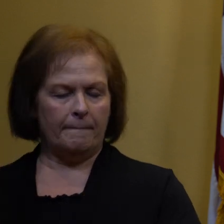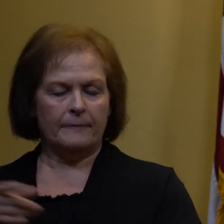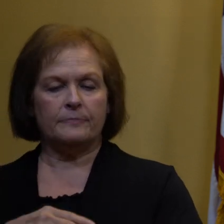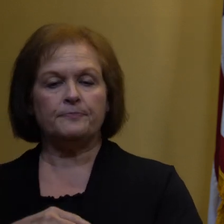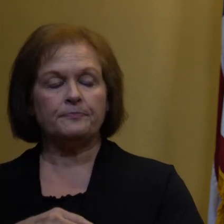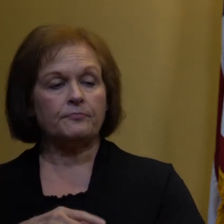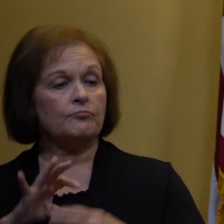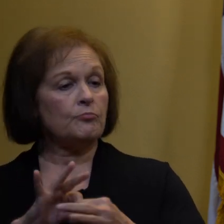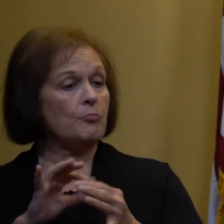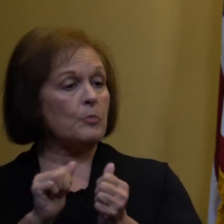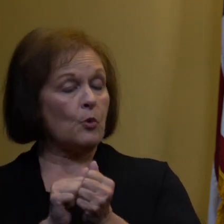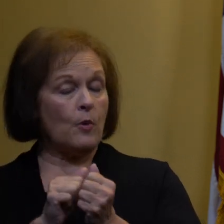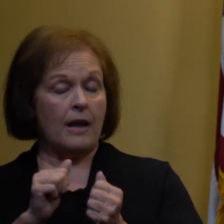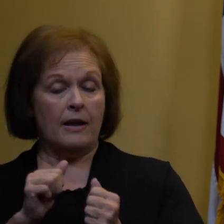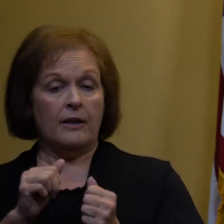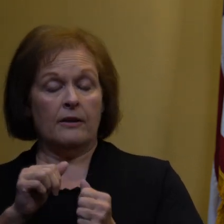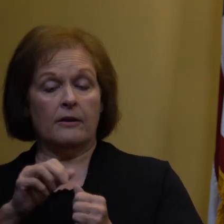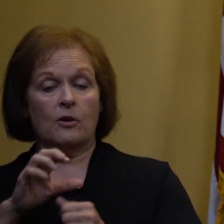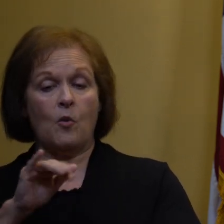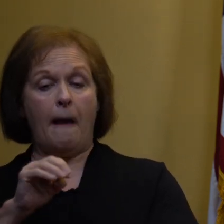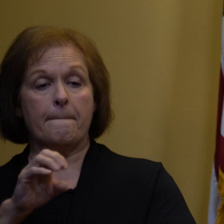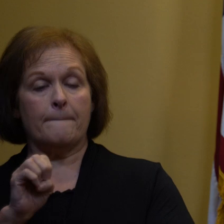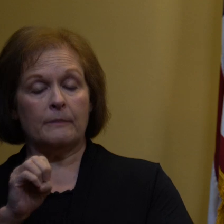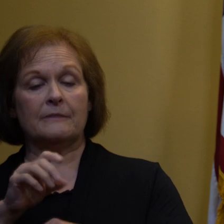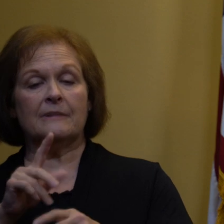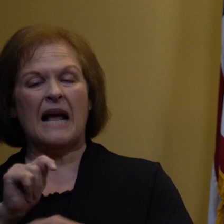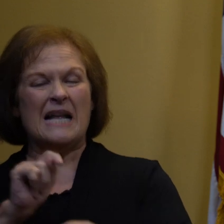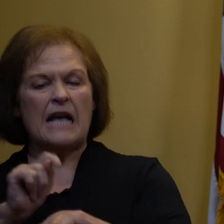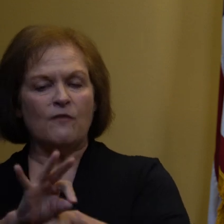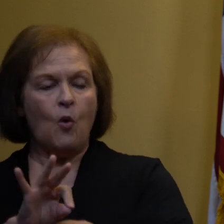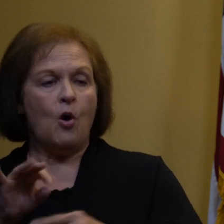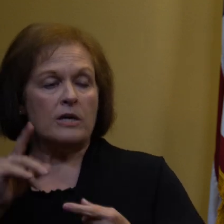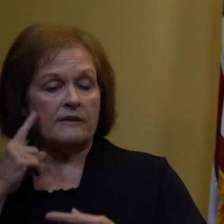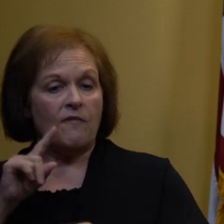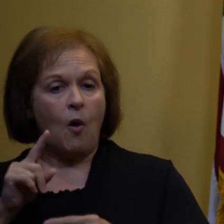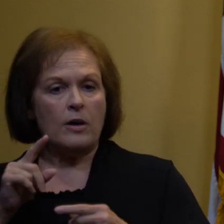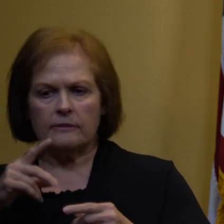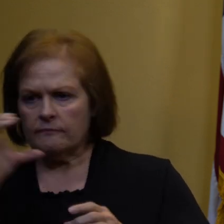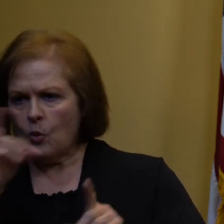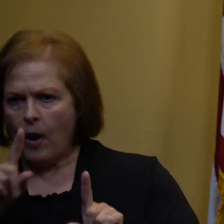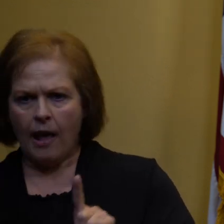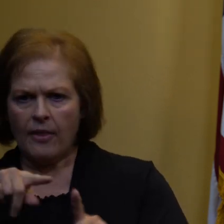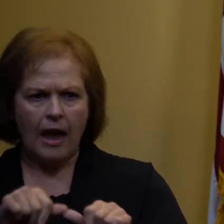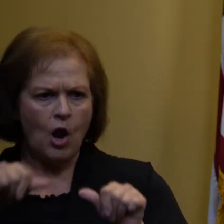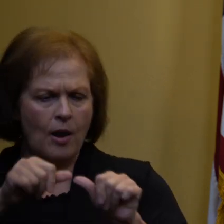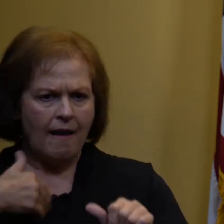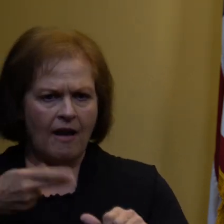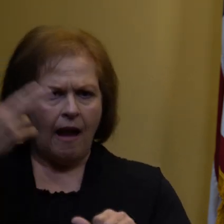closely with the Violent Crime Reduction Task Force to identify high crime areas, letting the